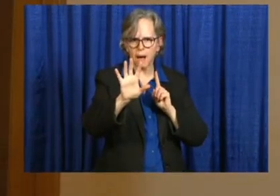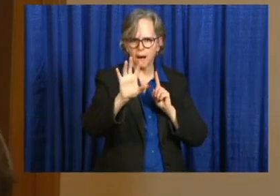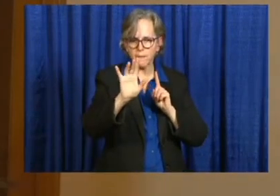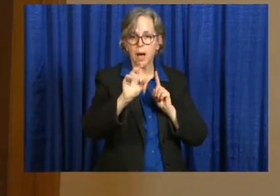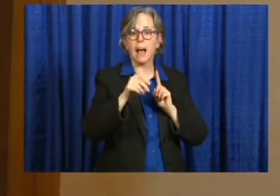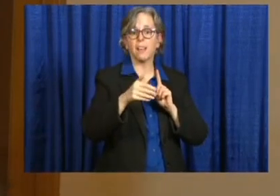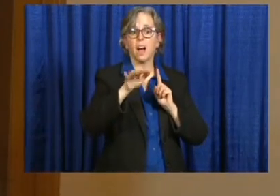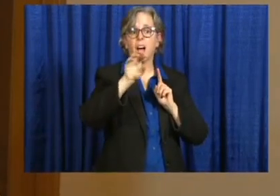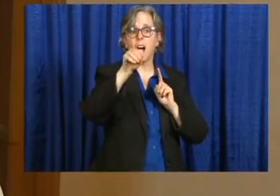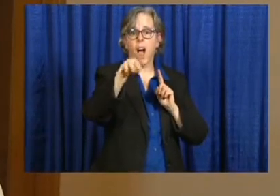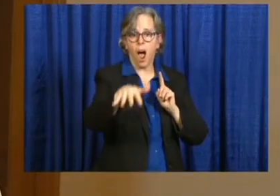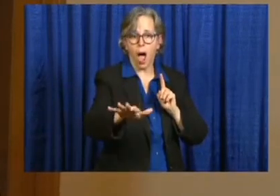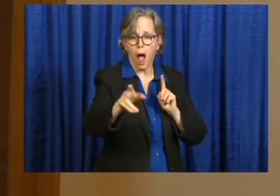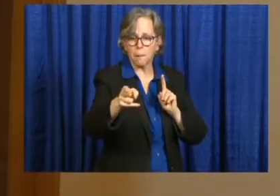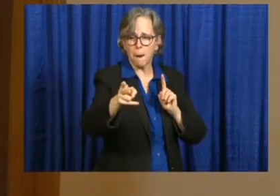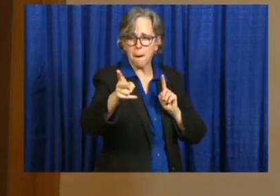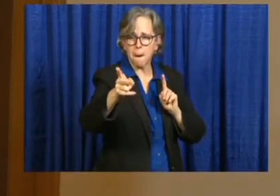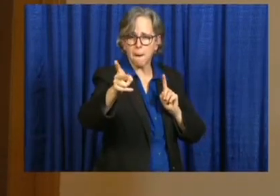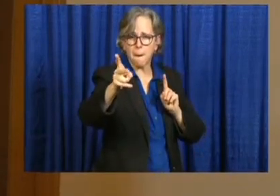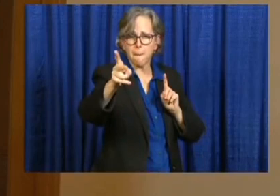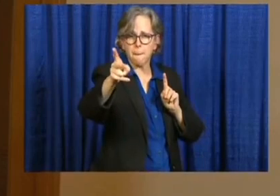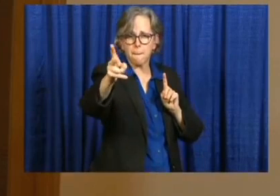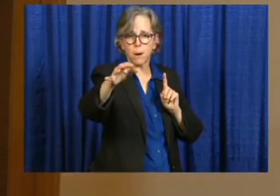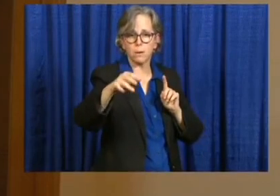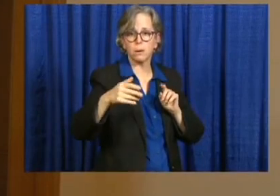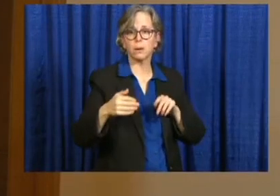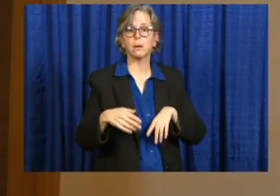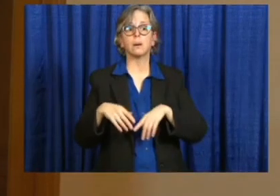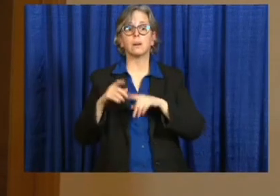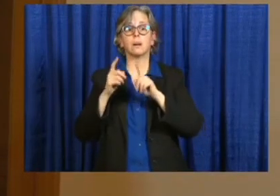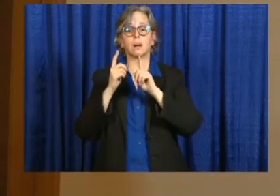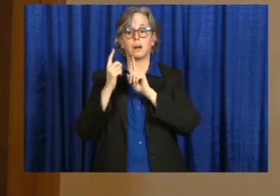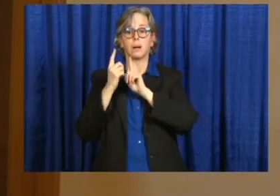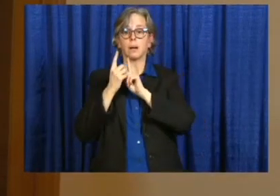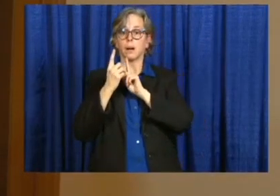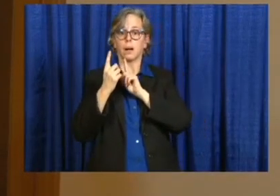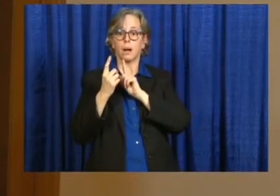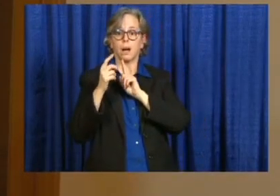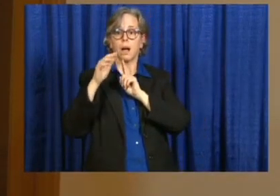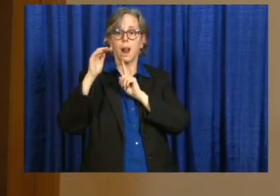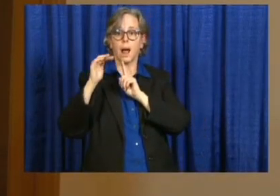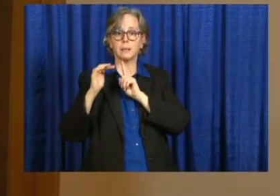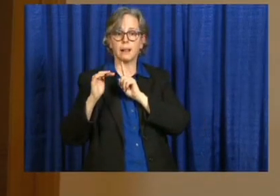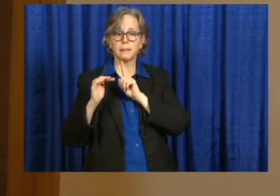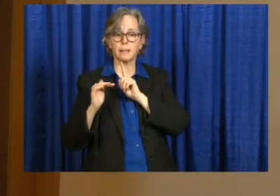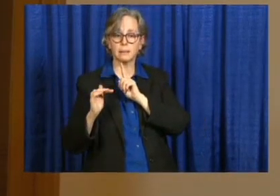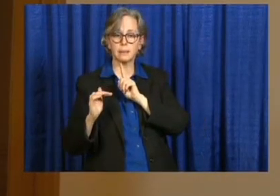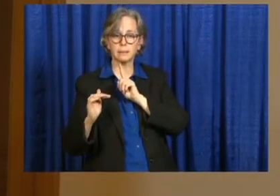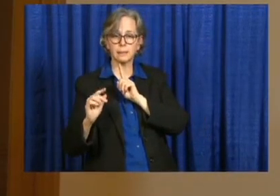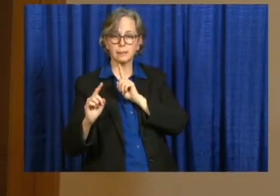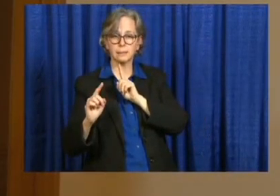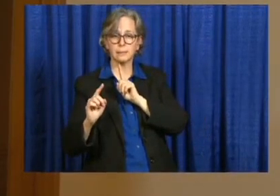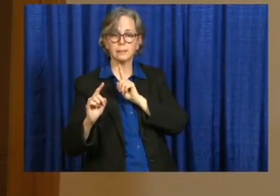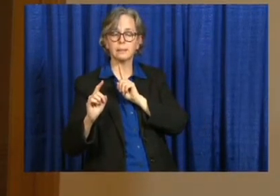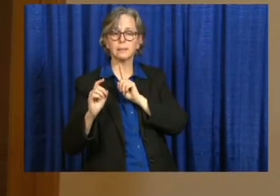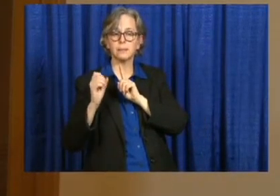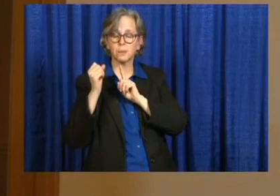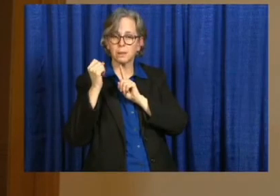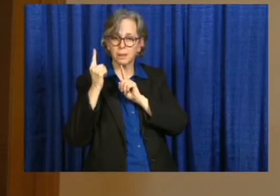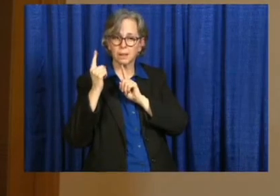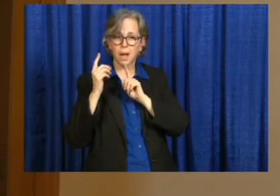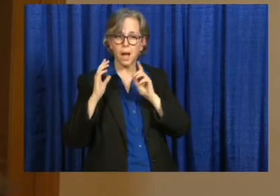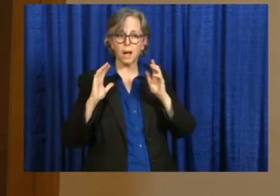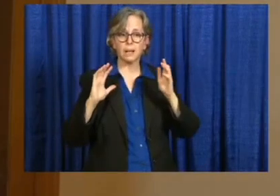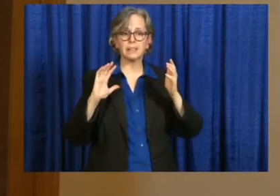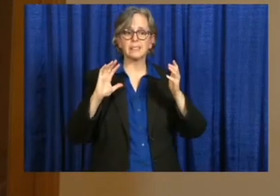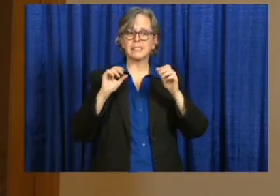and doubles, versus what we've put in place and what you're helping us do. Every person is making a difference. I'm going to ask you to double down on